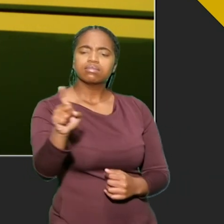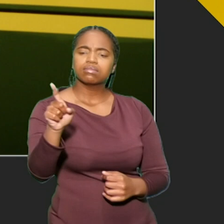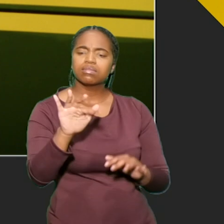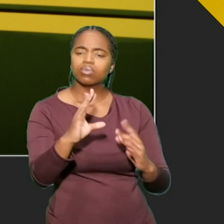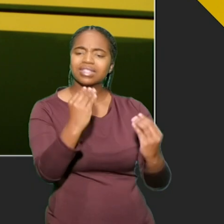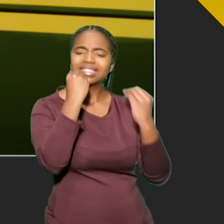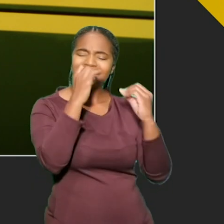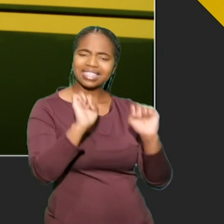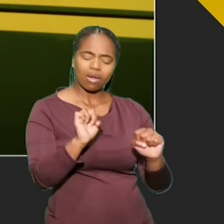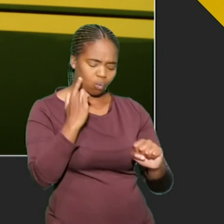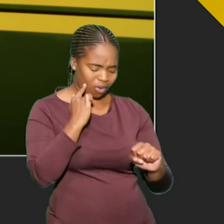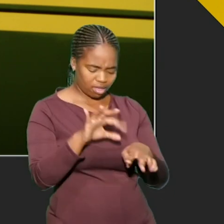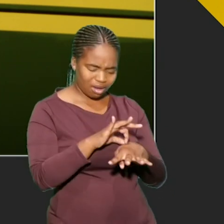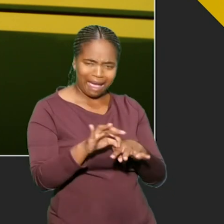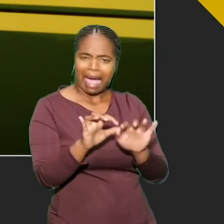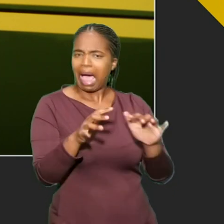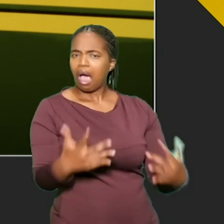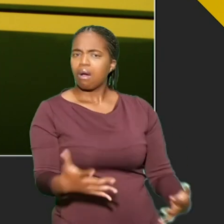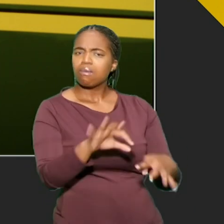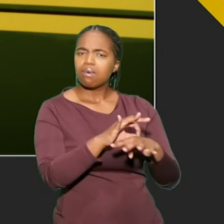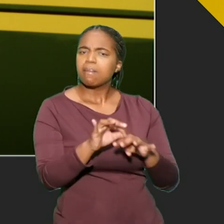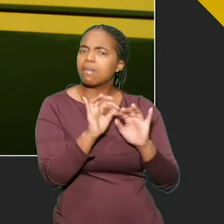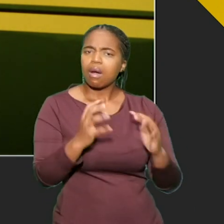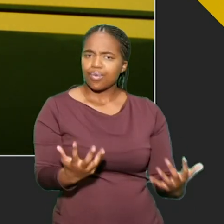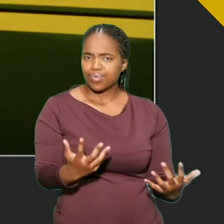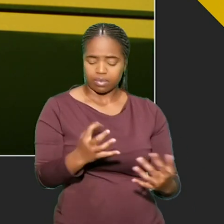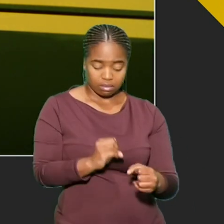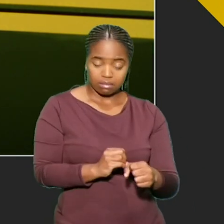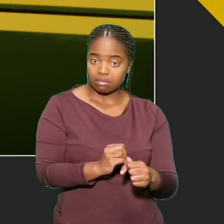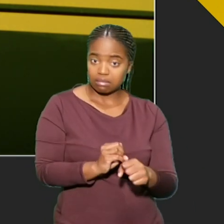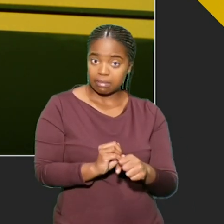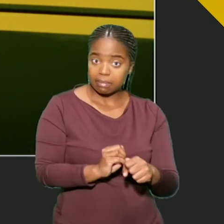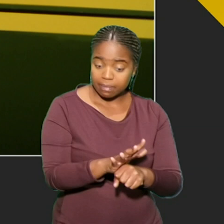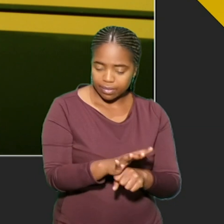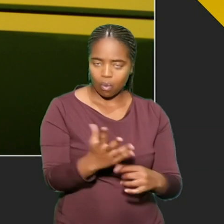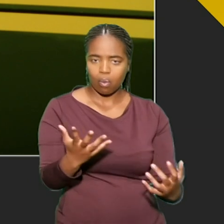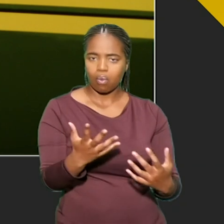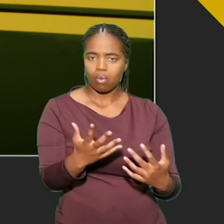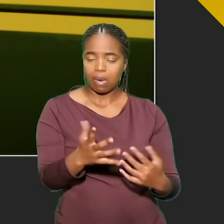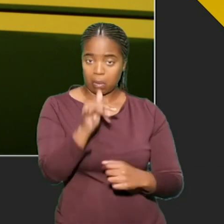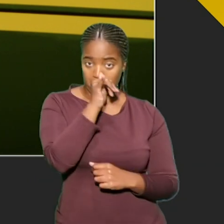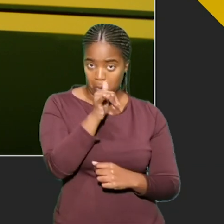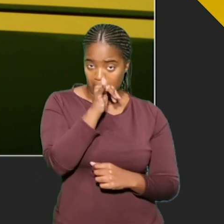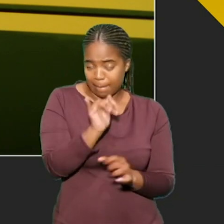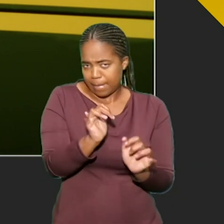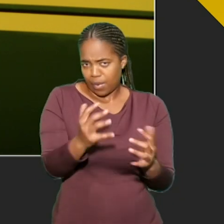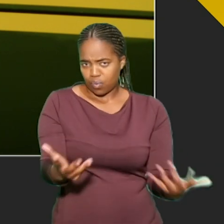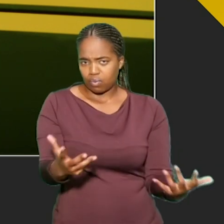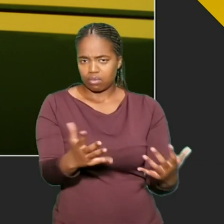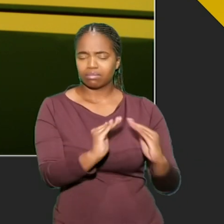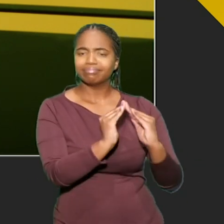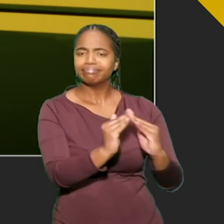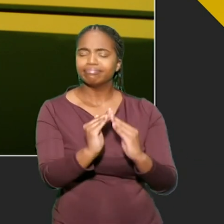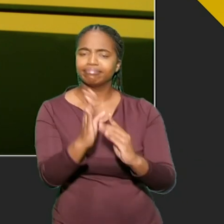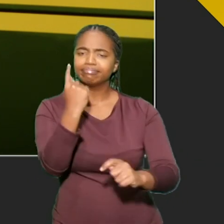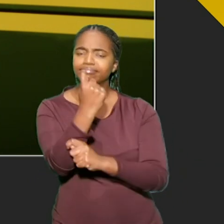us, because listen to Beba's plan as a plan Ganjani, and also how does it also implement or affect the crime in our areas, the Malokshini Nasemakaya? How